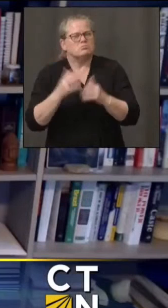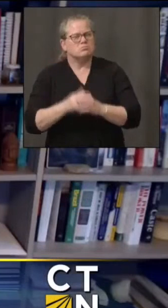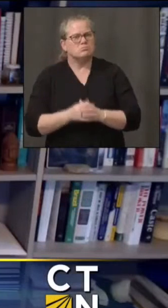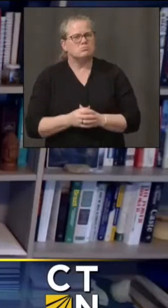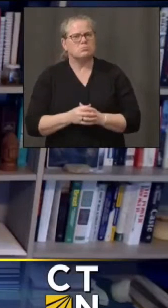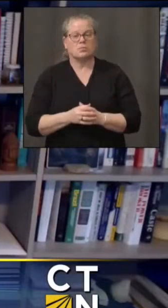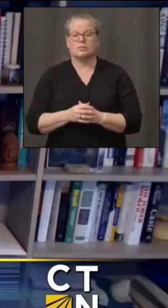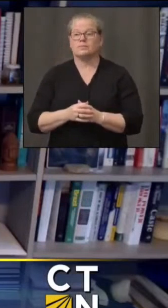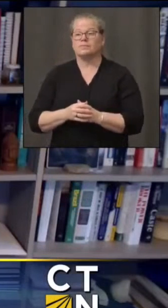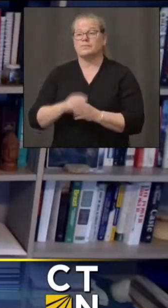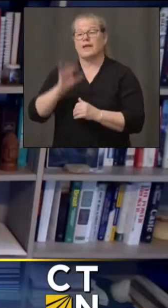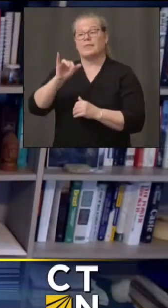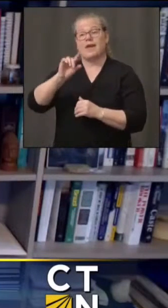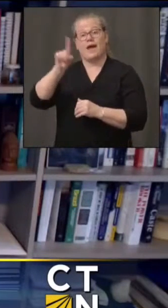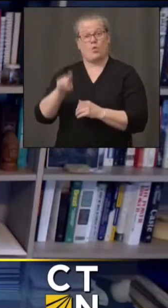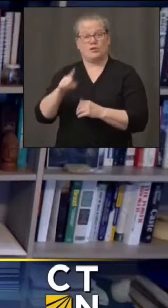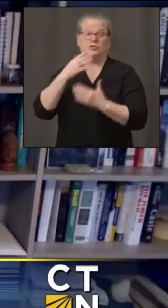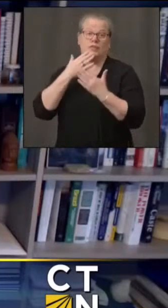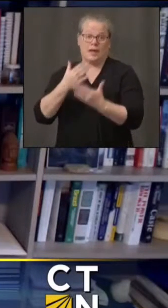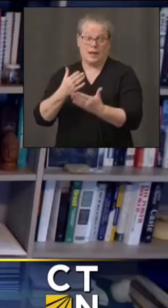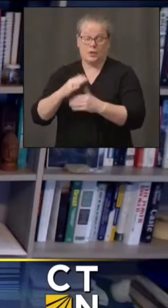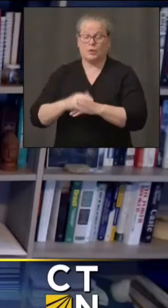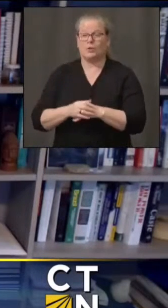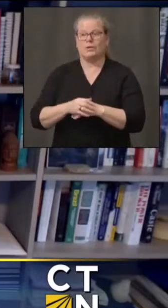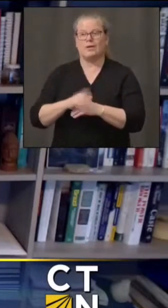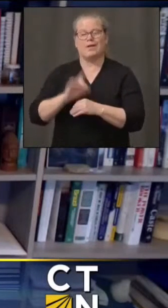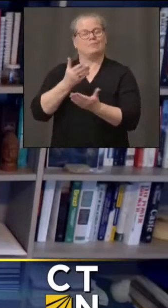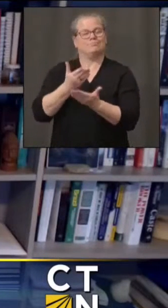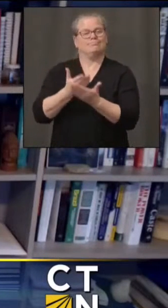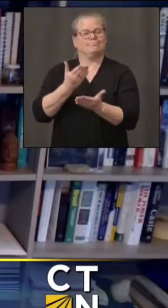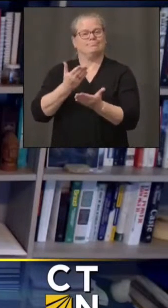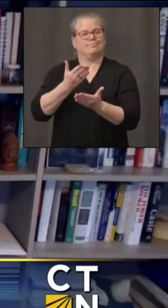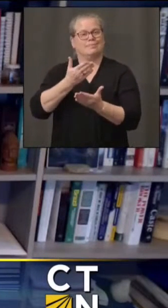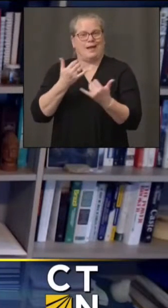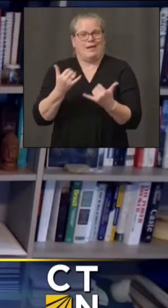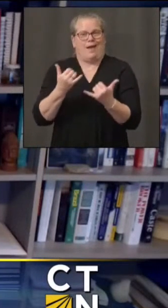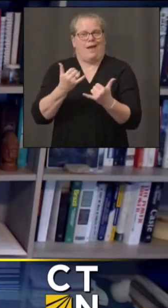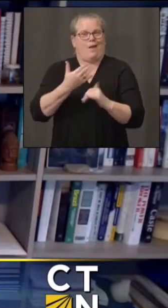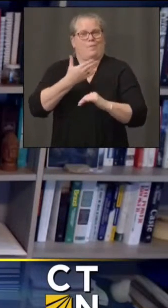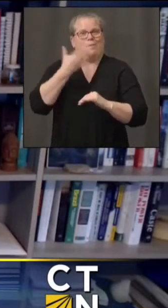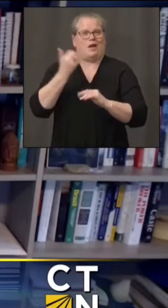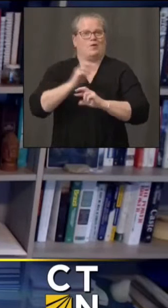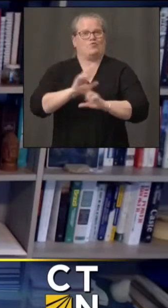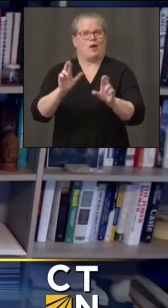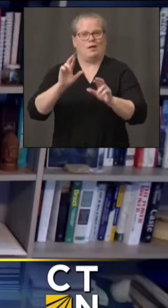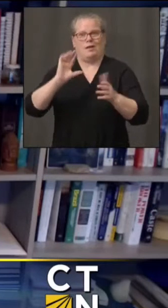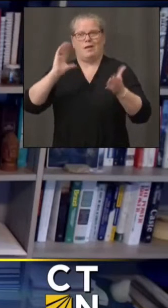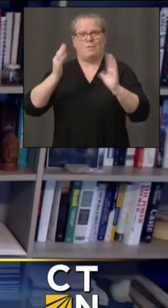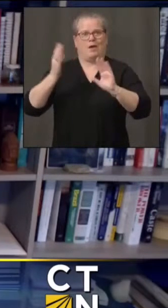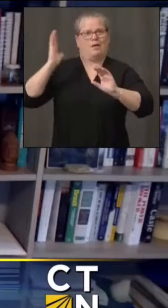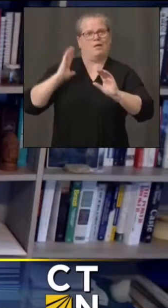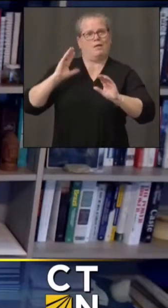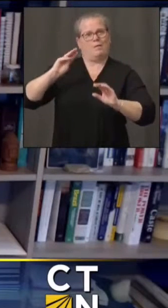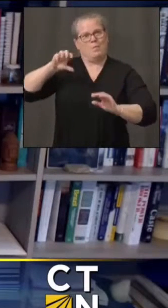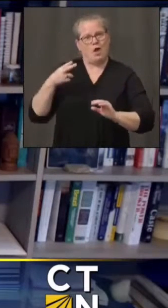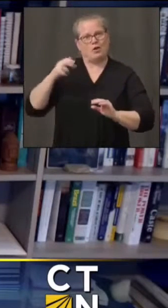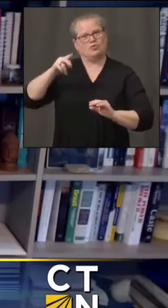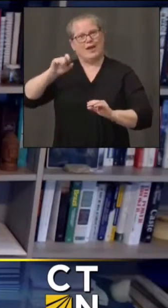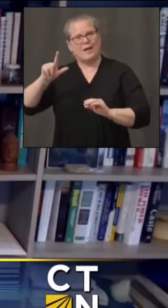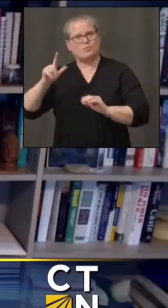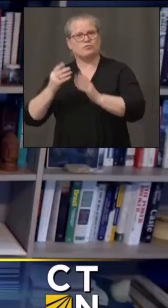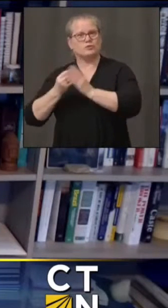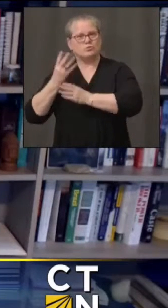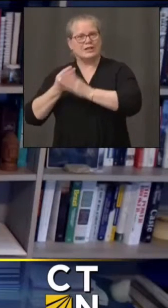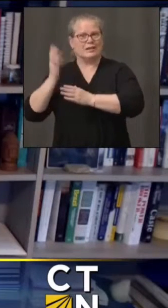why we're in a better place now than we were, back in March and April. In March and April, we didn't have enough tests to go around